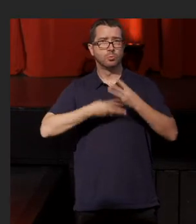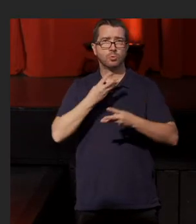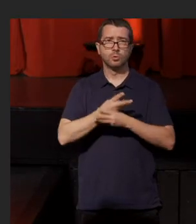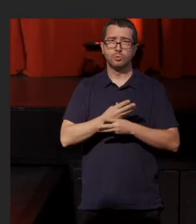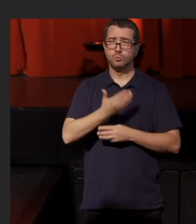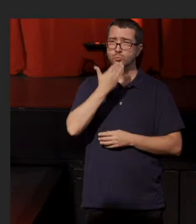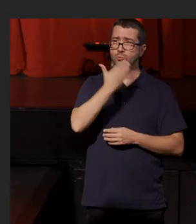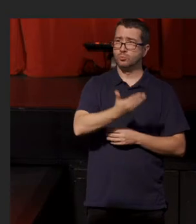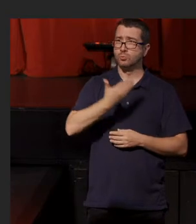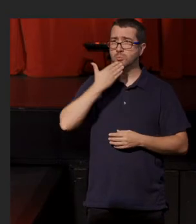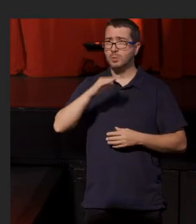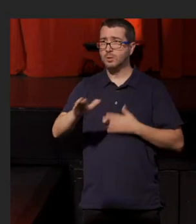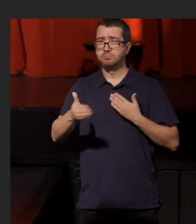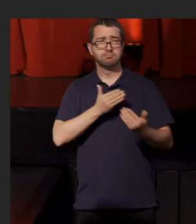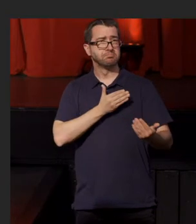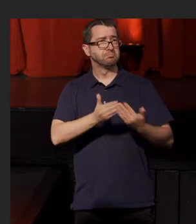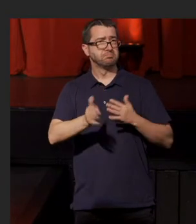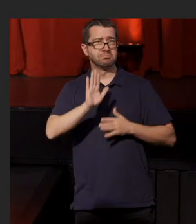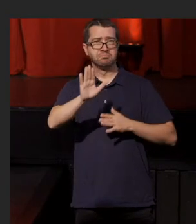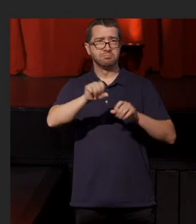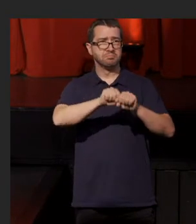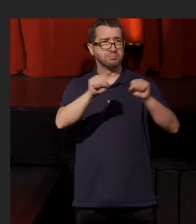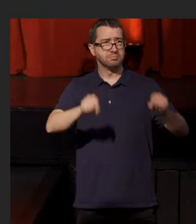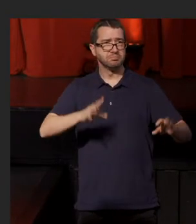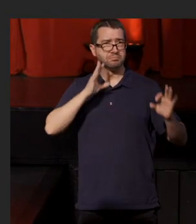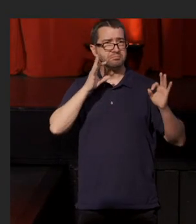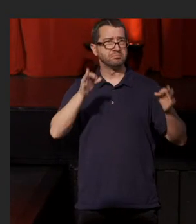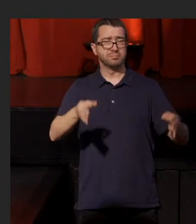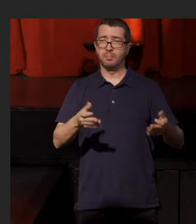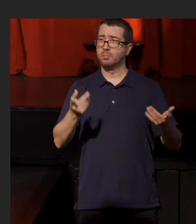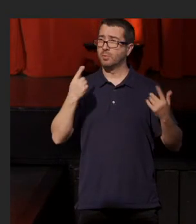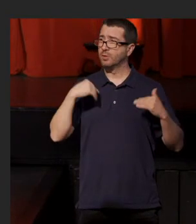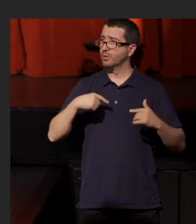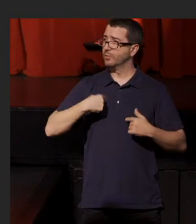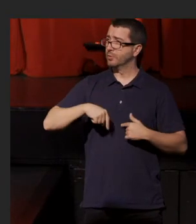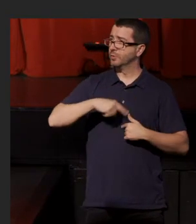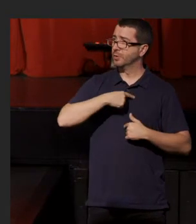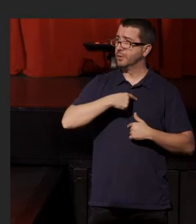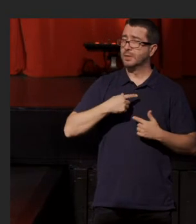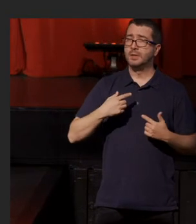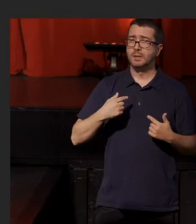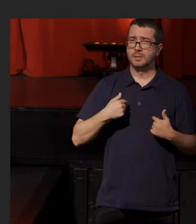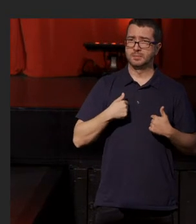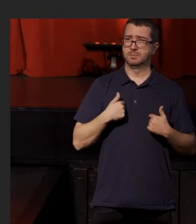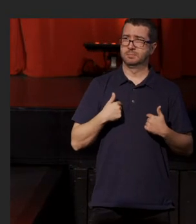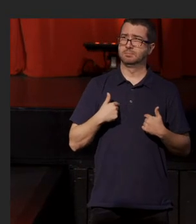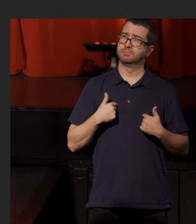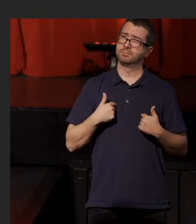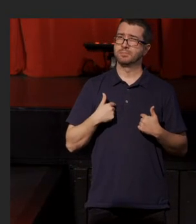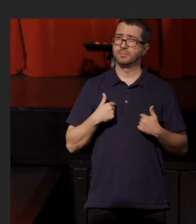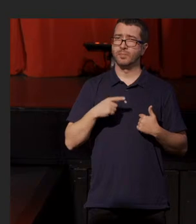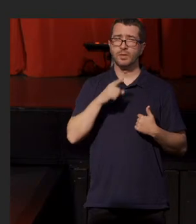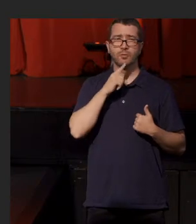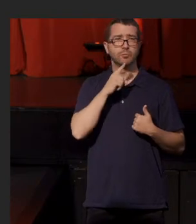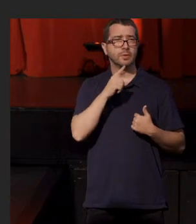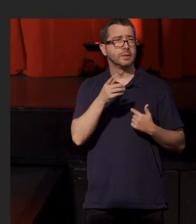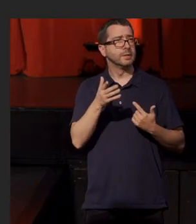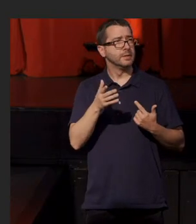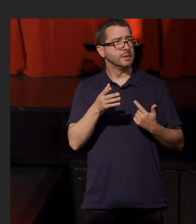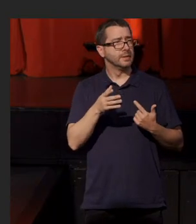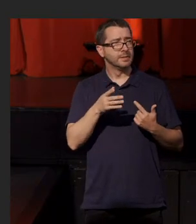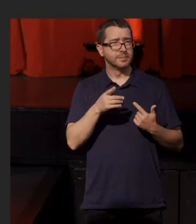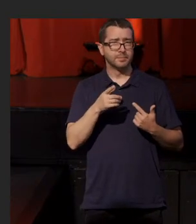for worse. But it seems to me these days it's better described as being run by a transnational class